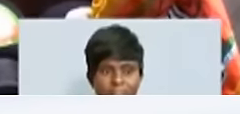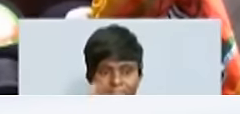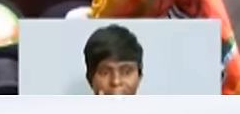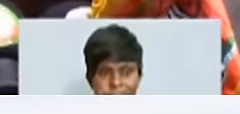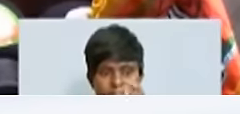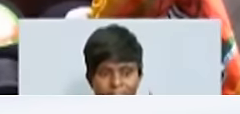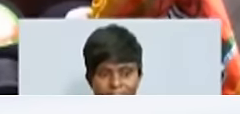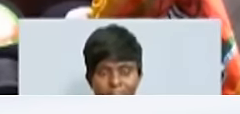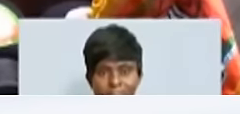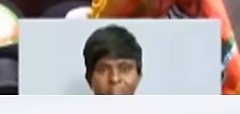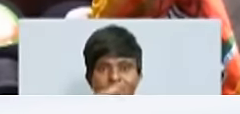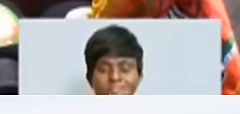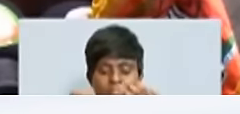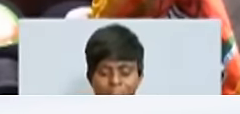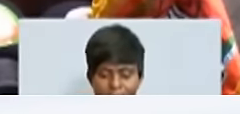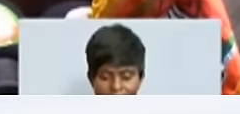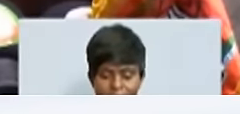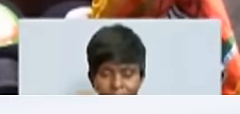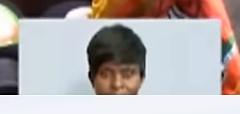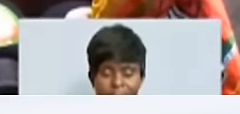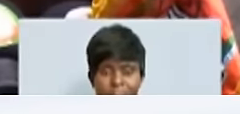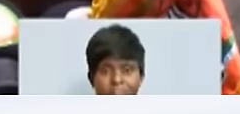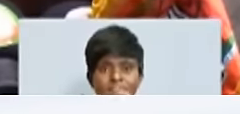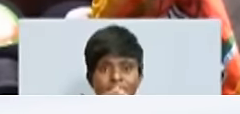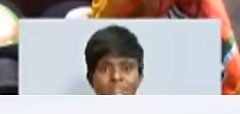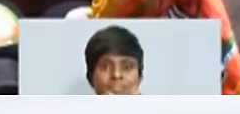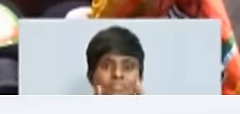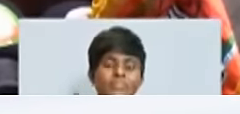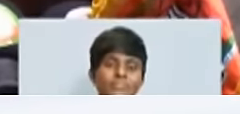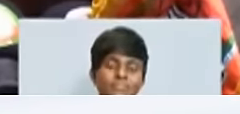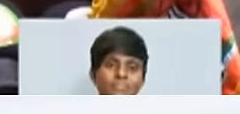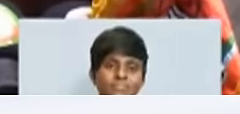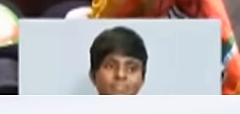and manage the environment in a sustainable manner.